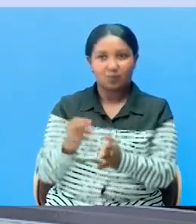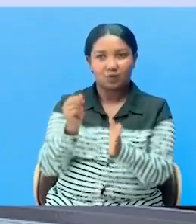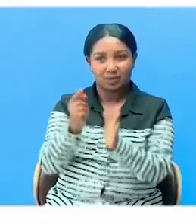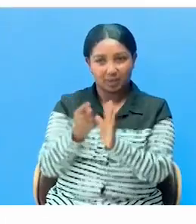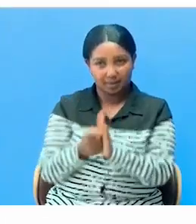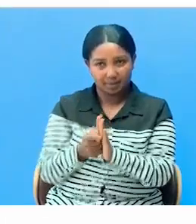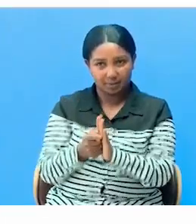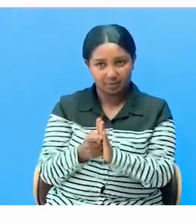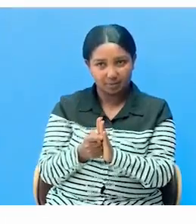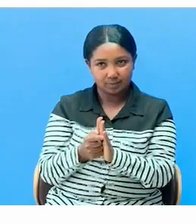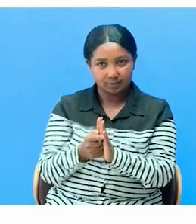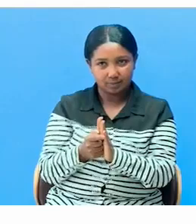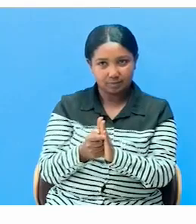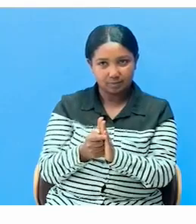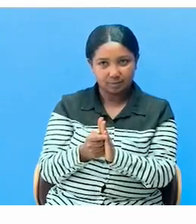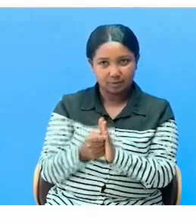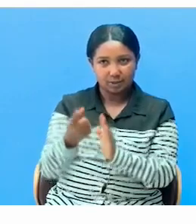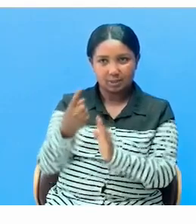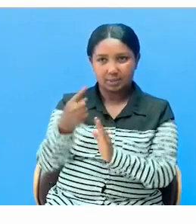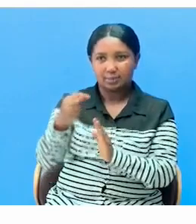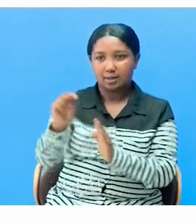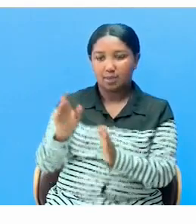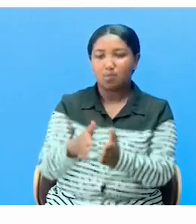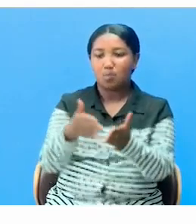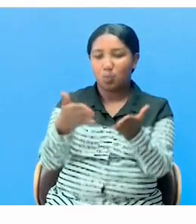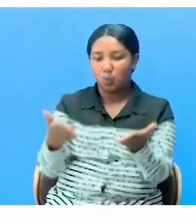example, we say the book.